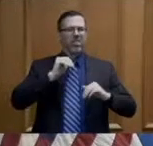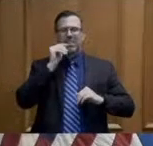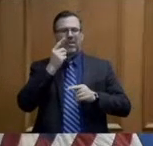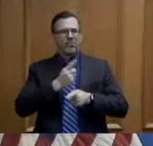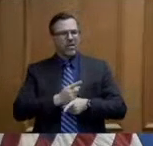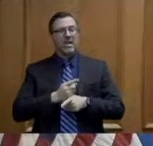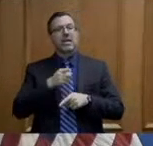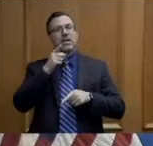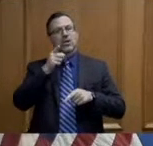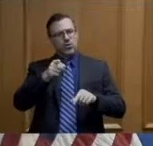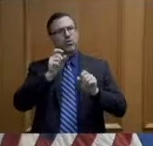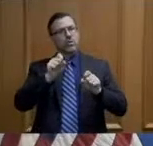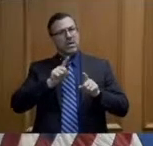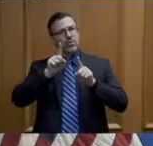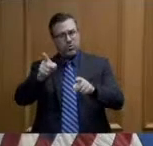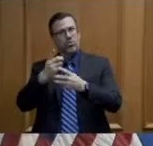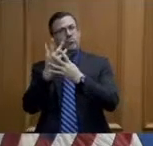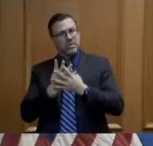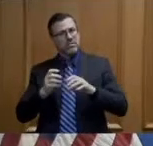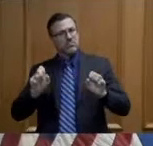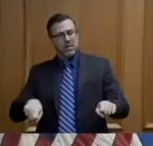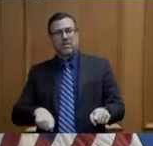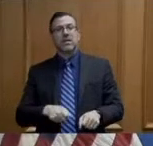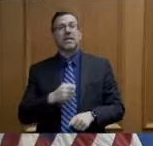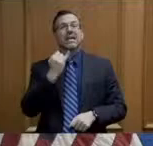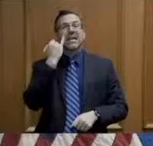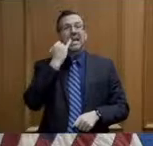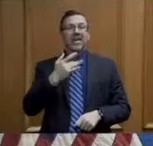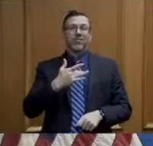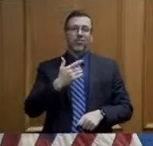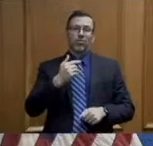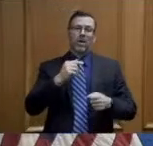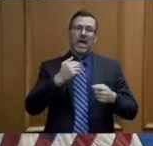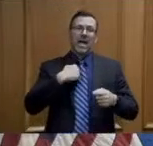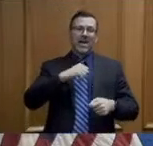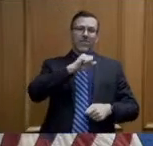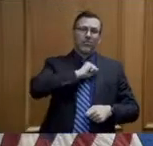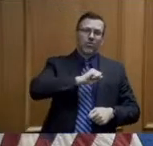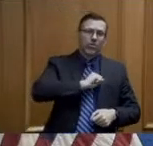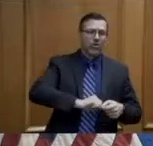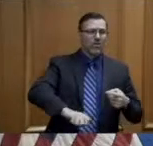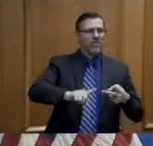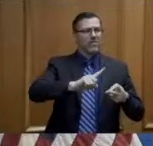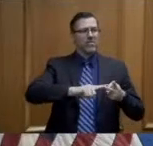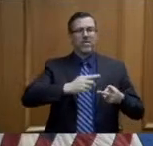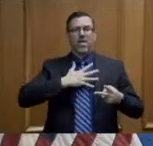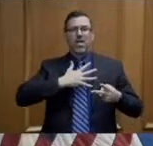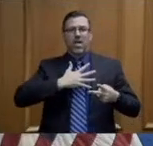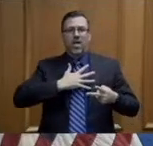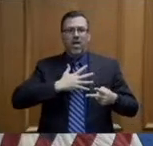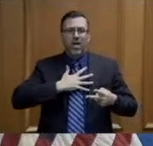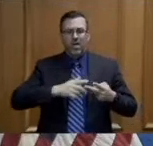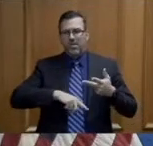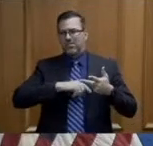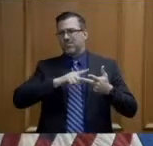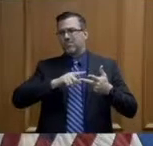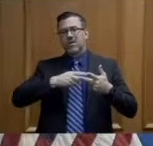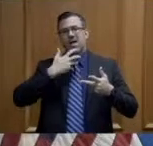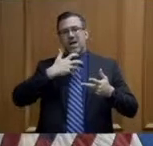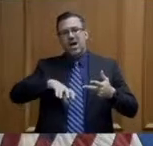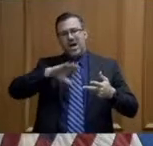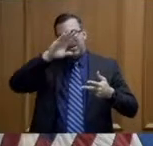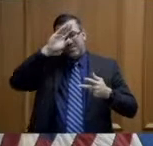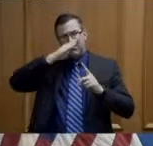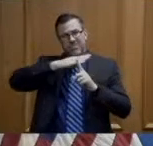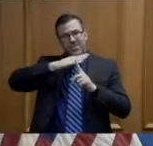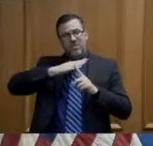COVID-19 symptoms of fever or of cough or of shortness of breath, even beyond those traditional